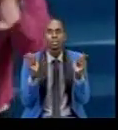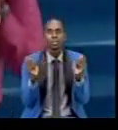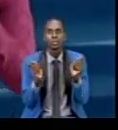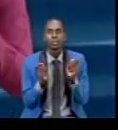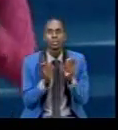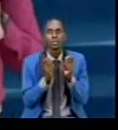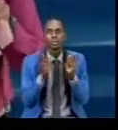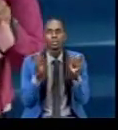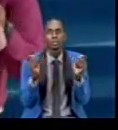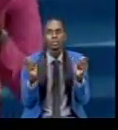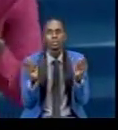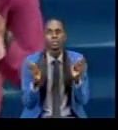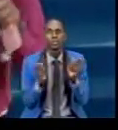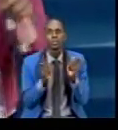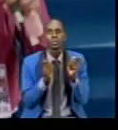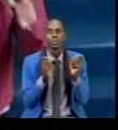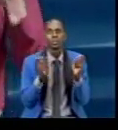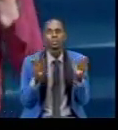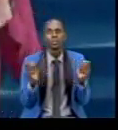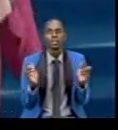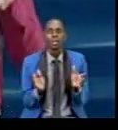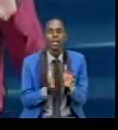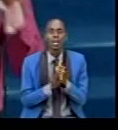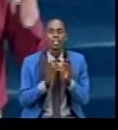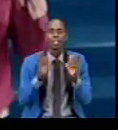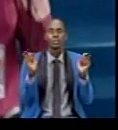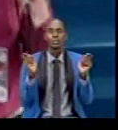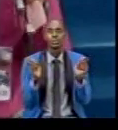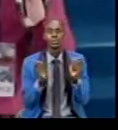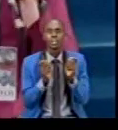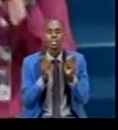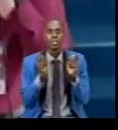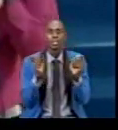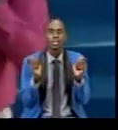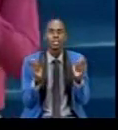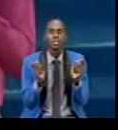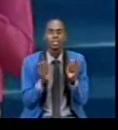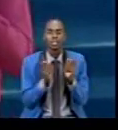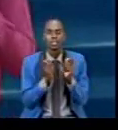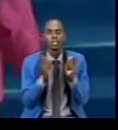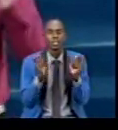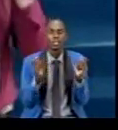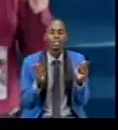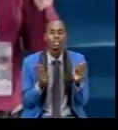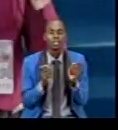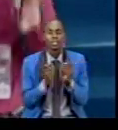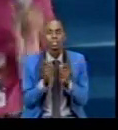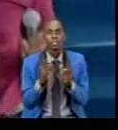hallelujah, hallelujah, hallelujah, hallelujah, hallelujah, hallelujah.